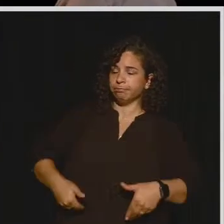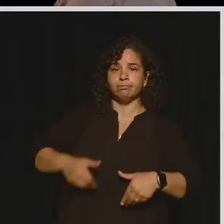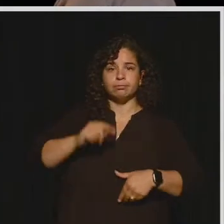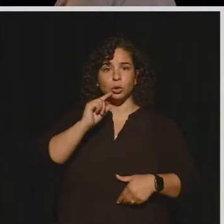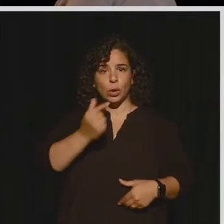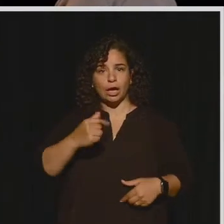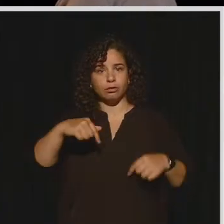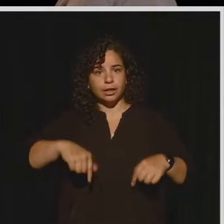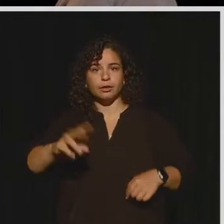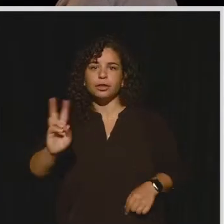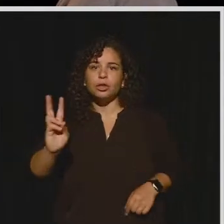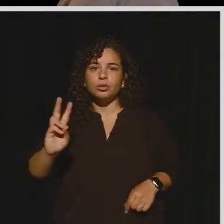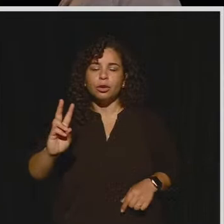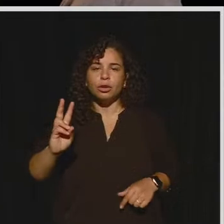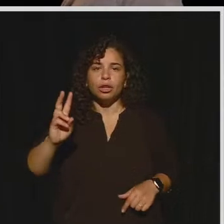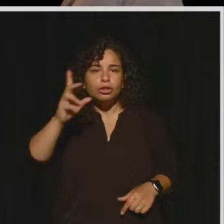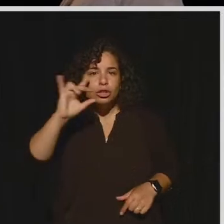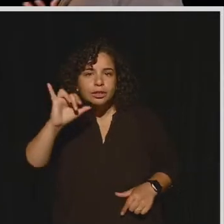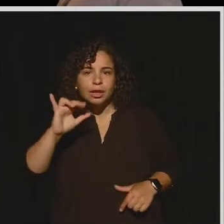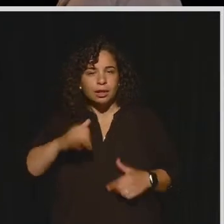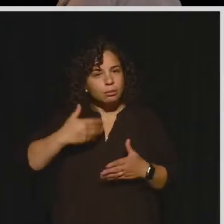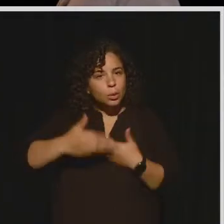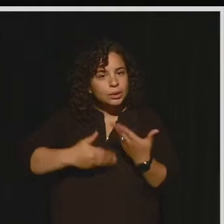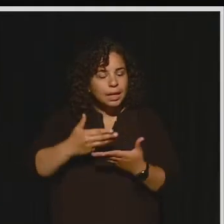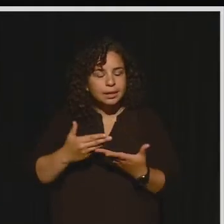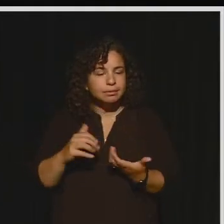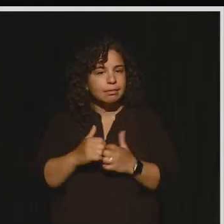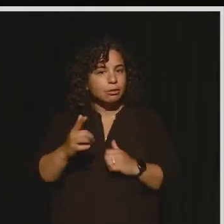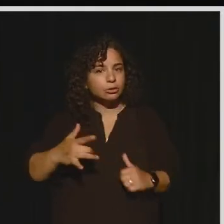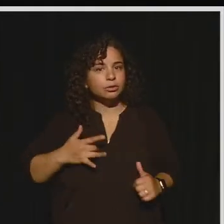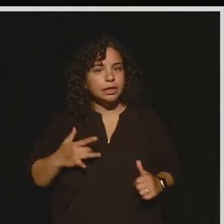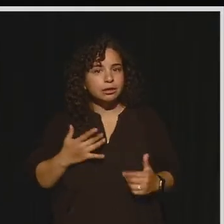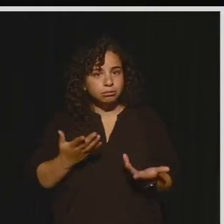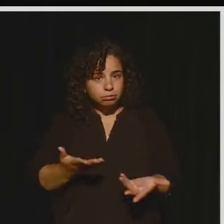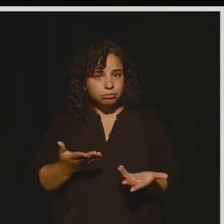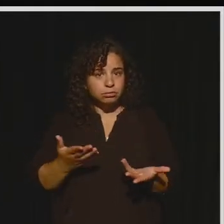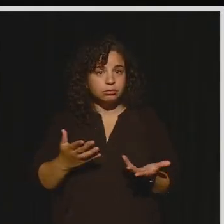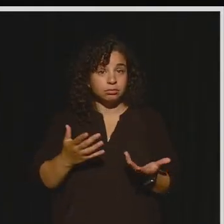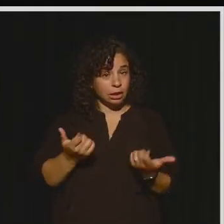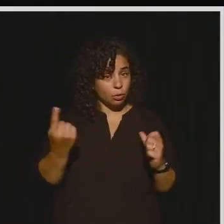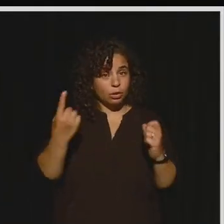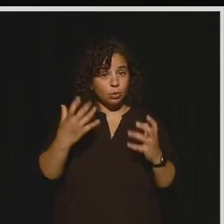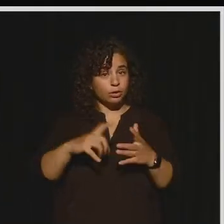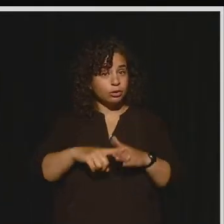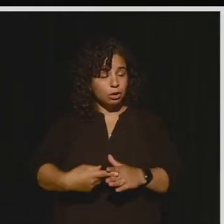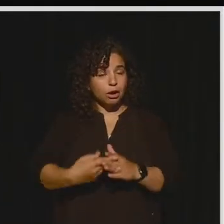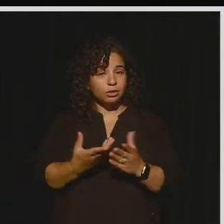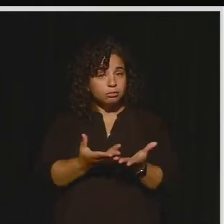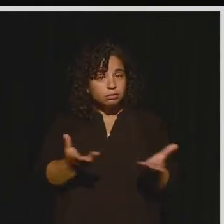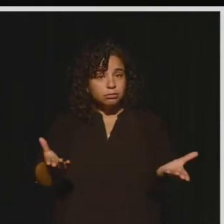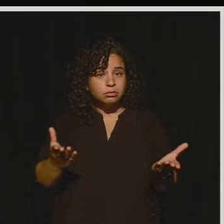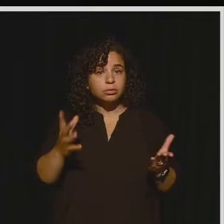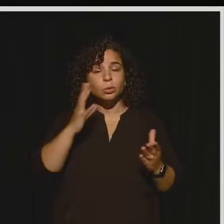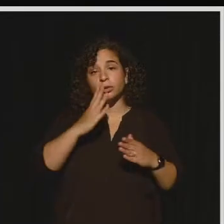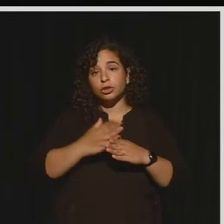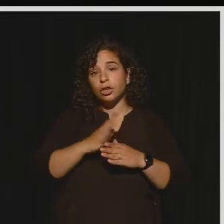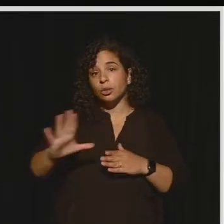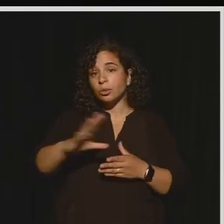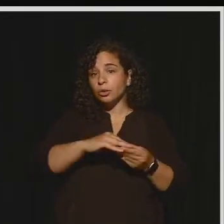Vancouver during that process. Is there anyone who wants to kick things off and share their